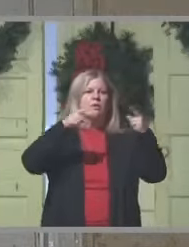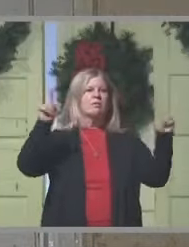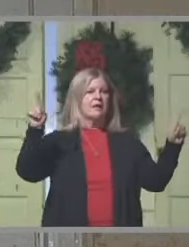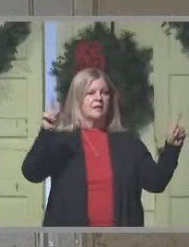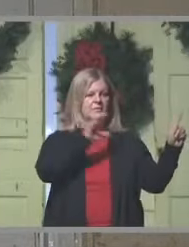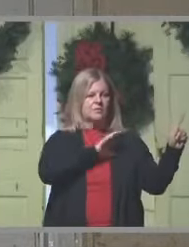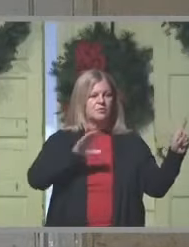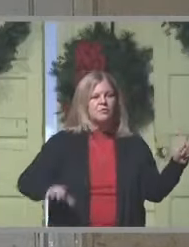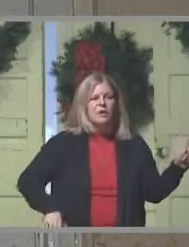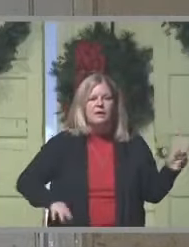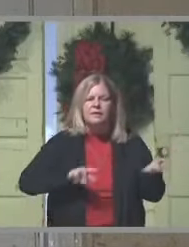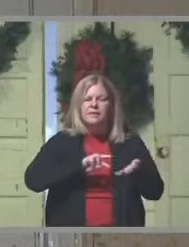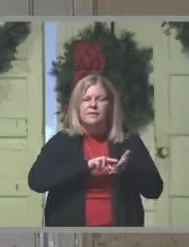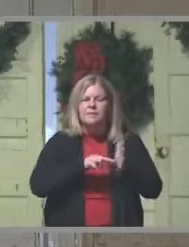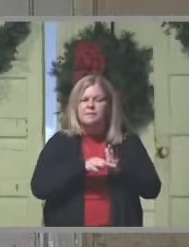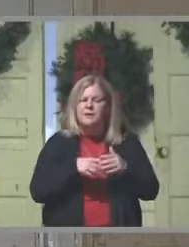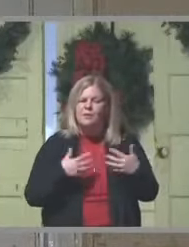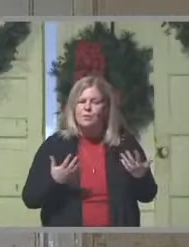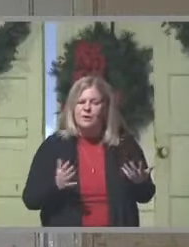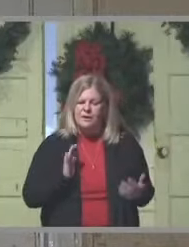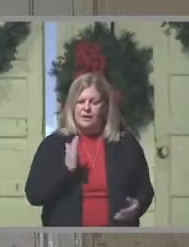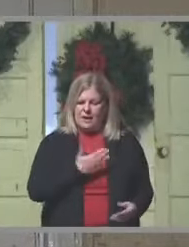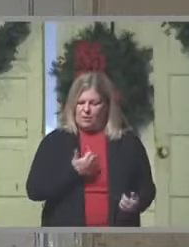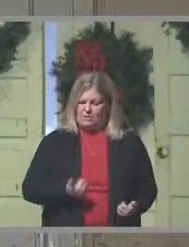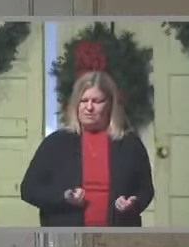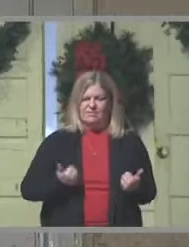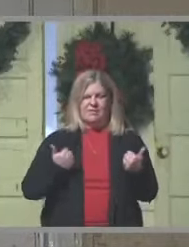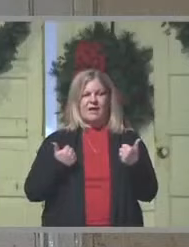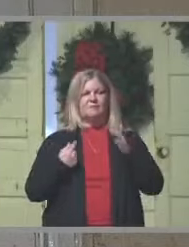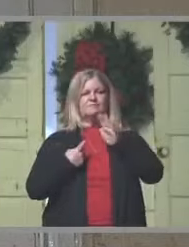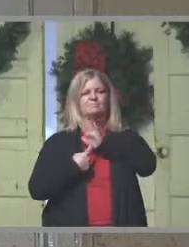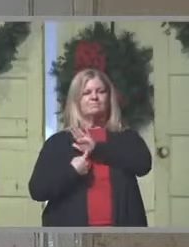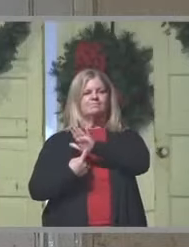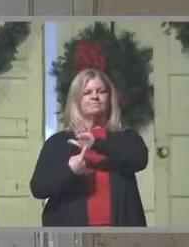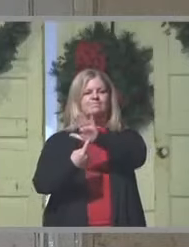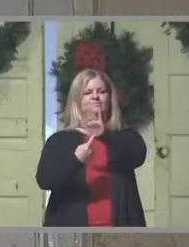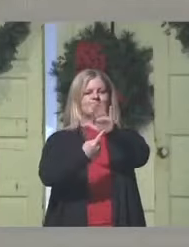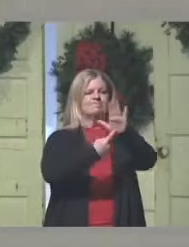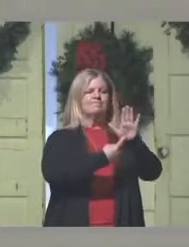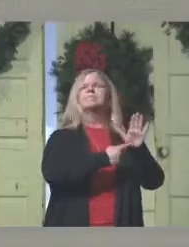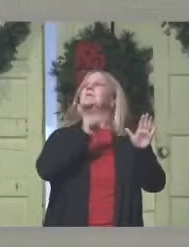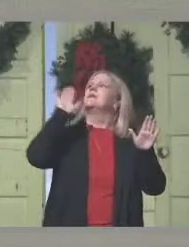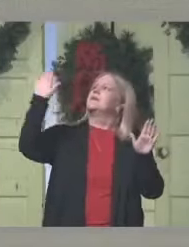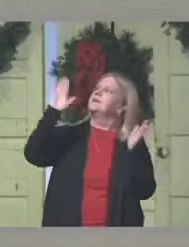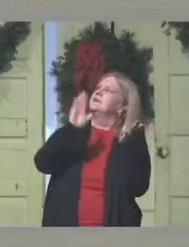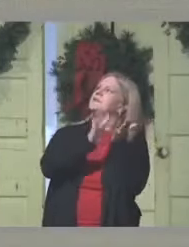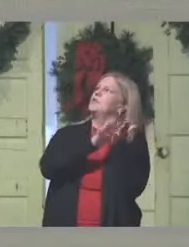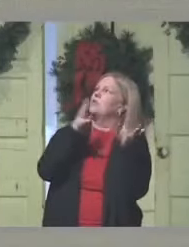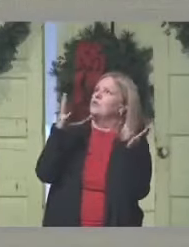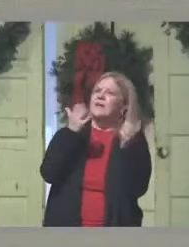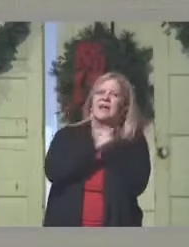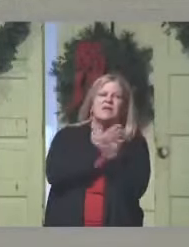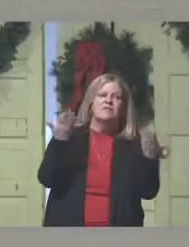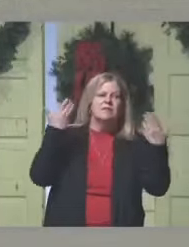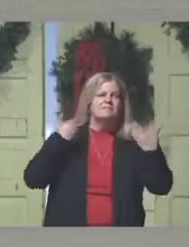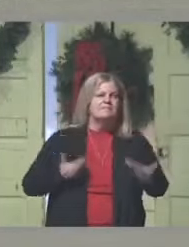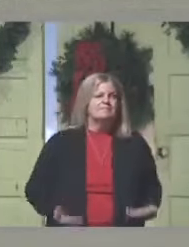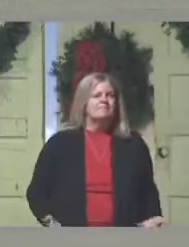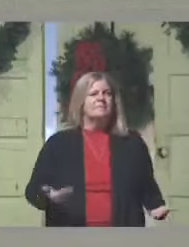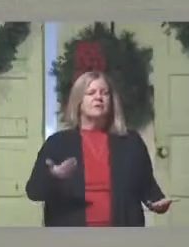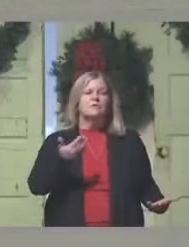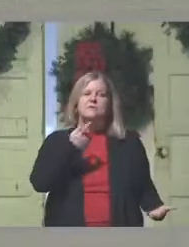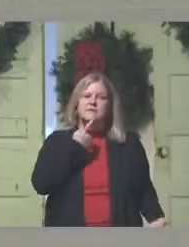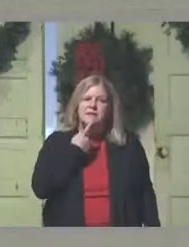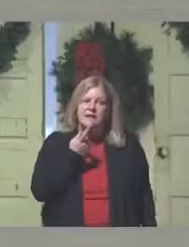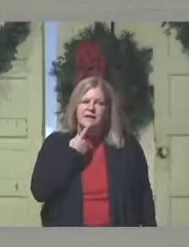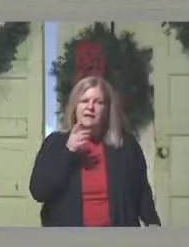This means that our lives are to proclaim the glory of Christ through all that we are, all that we say,